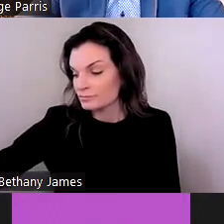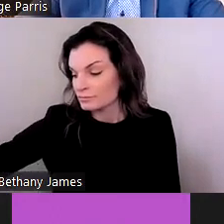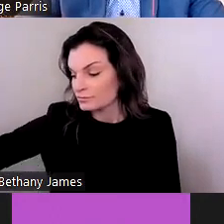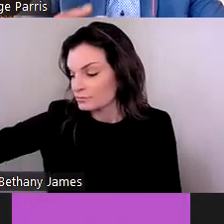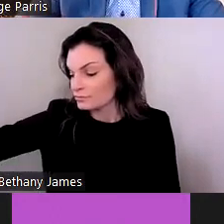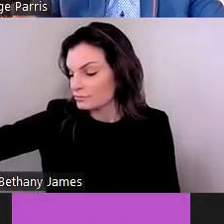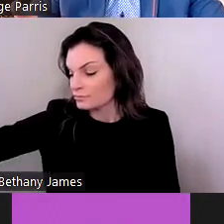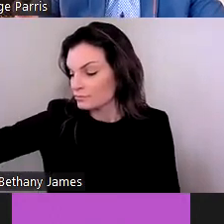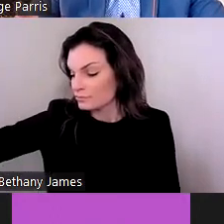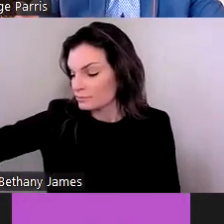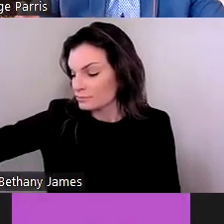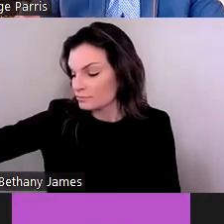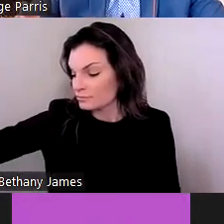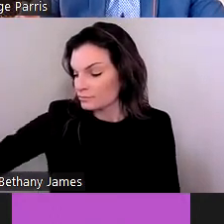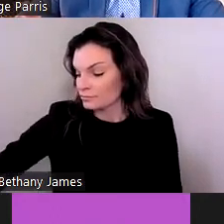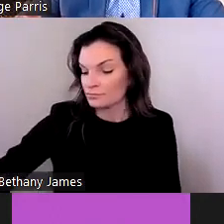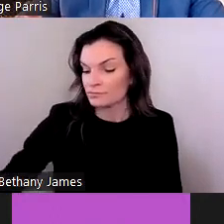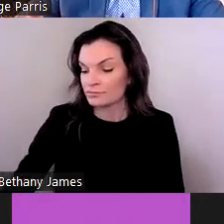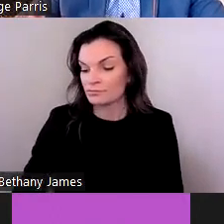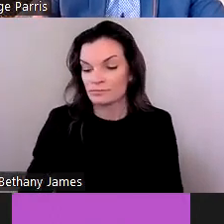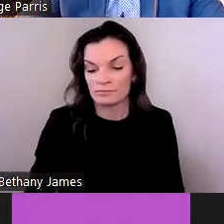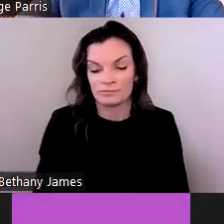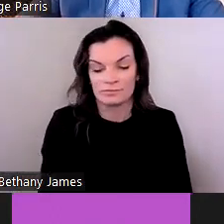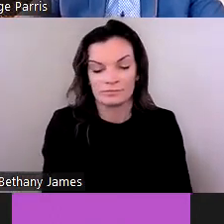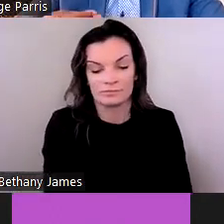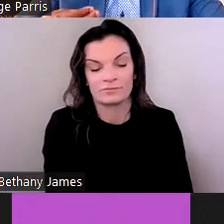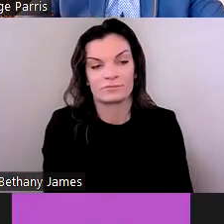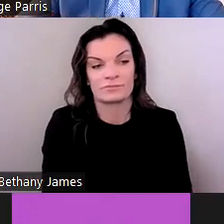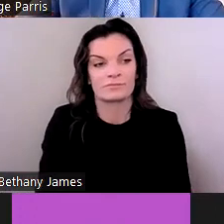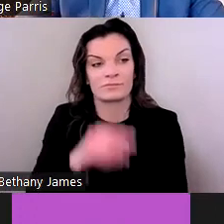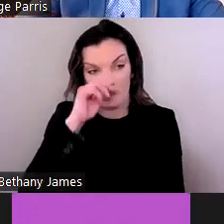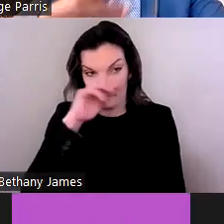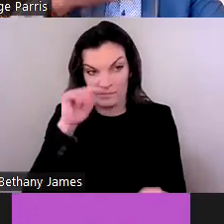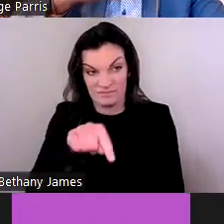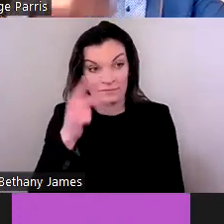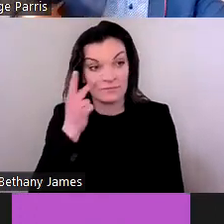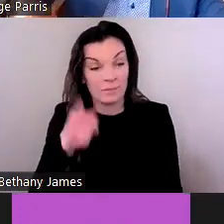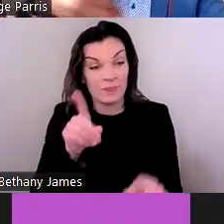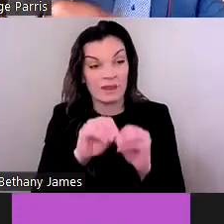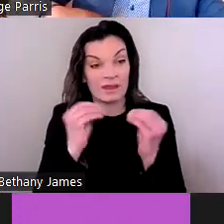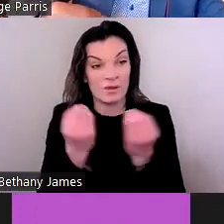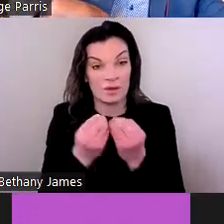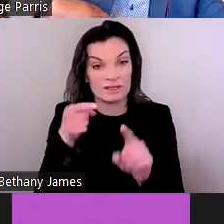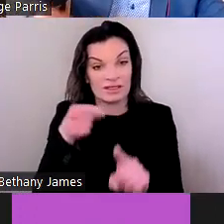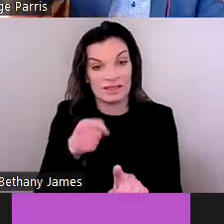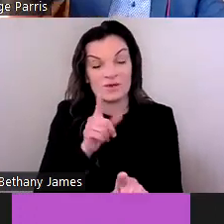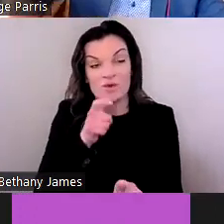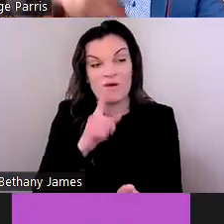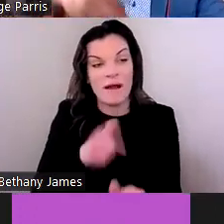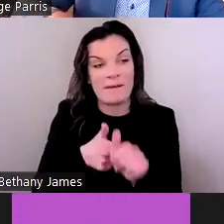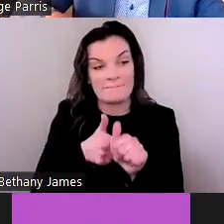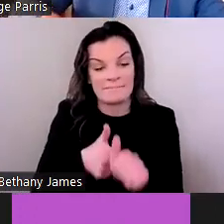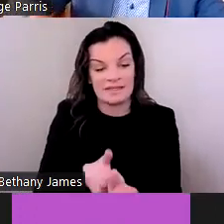as part of the problem, right? They look at those organizations as complicit